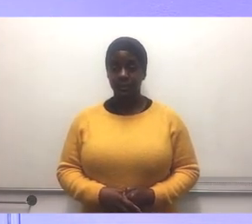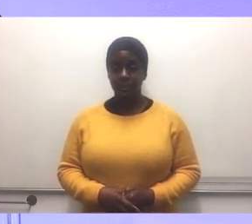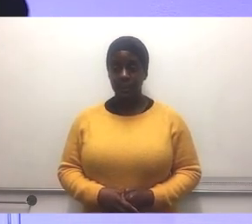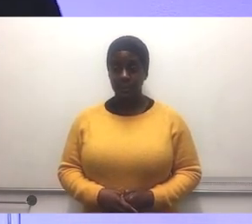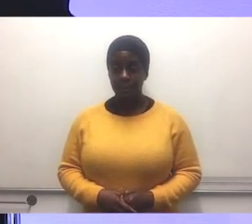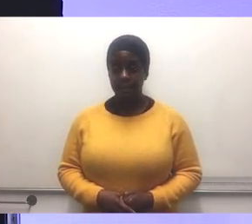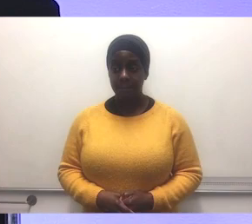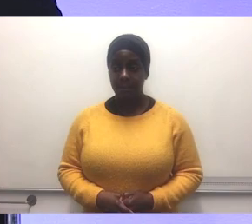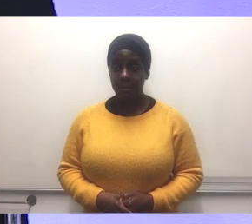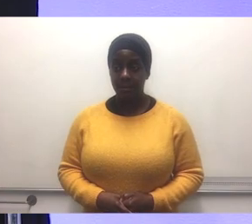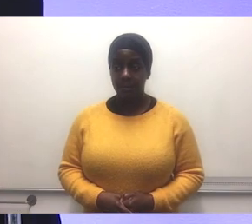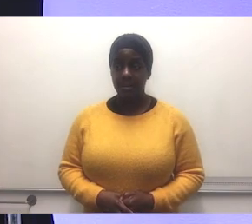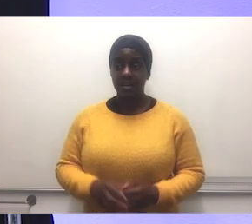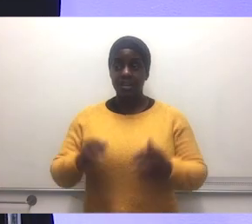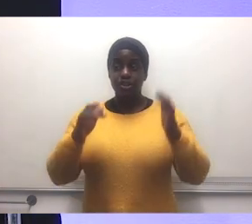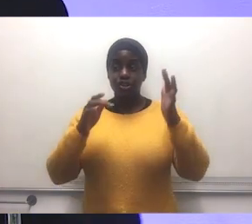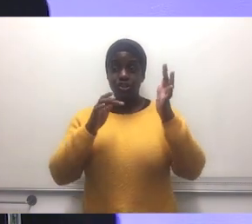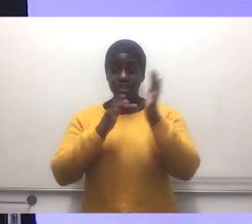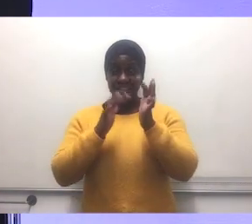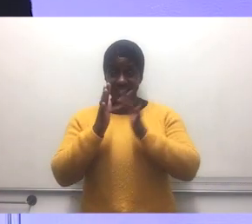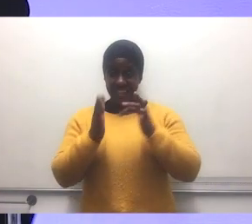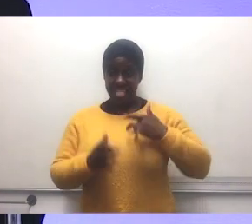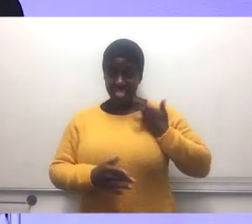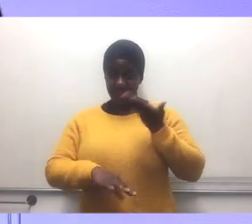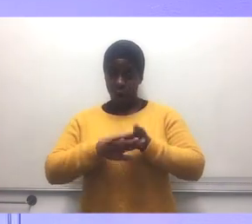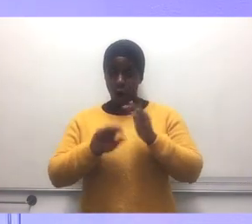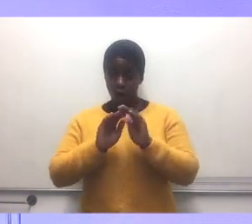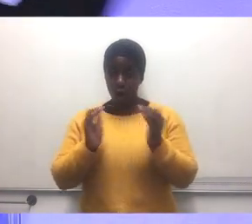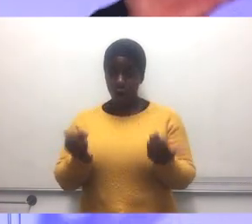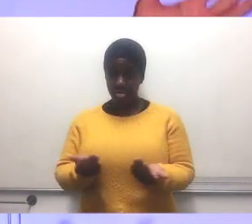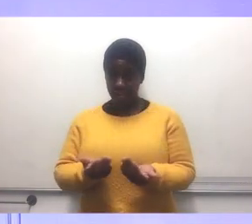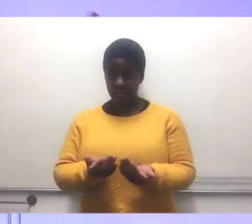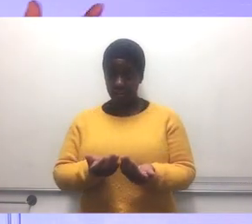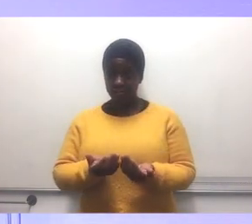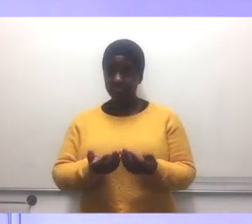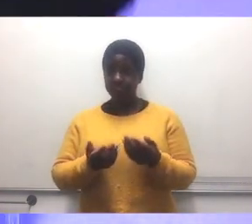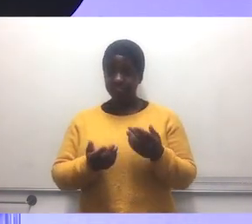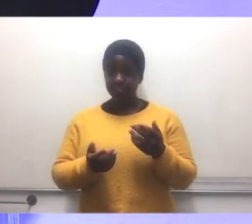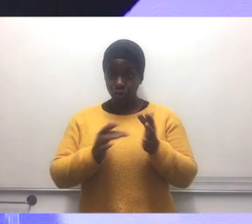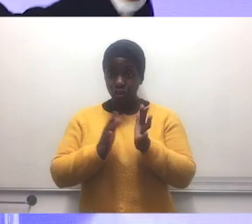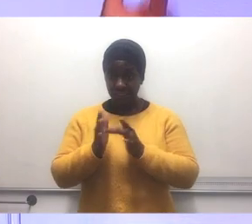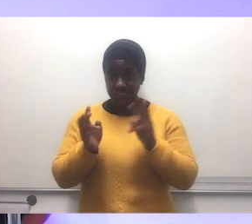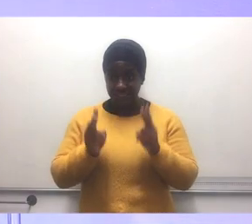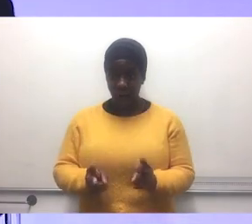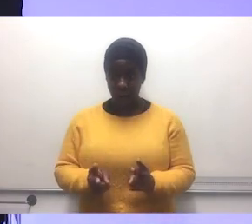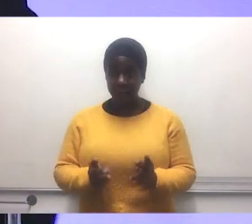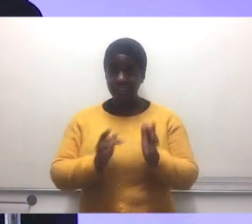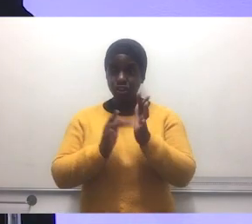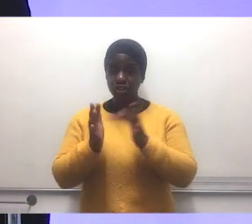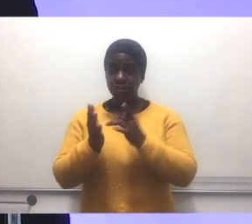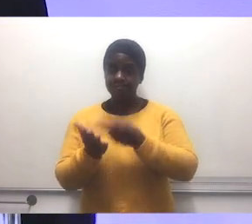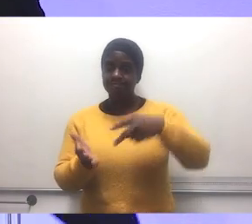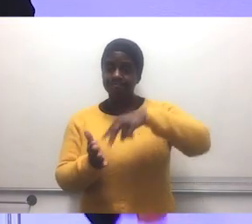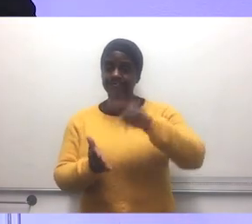not only did Jesus live on this earth, not only did he die, not only was he resurrected,